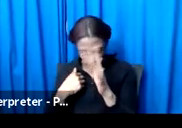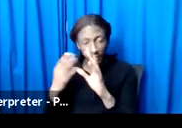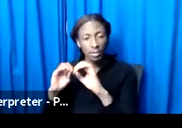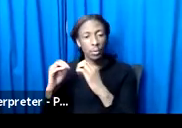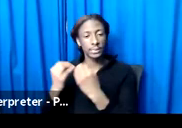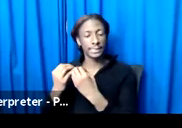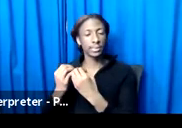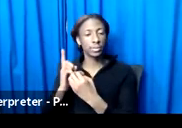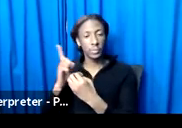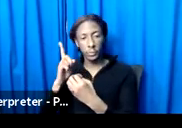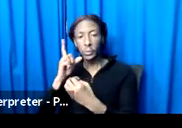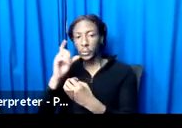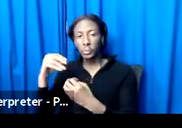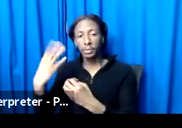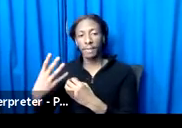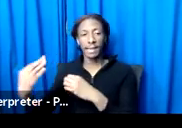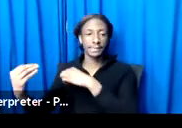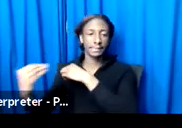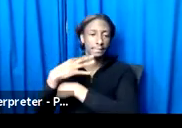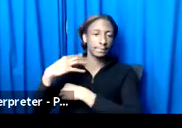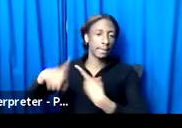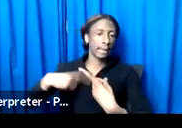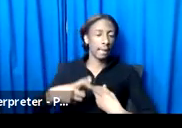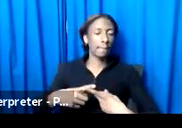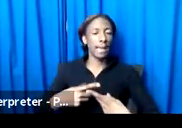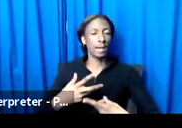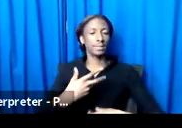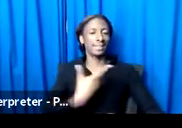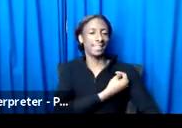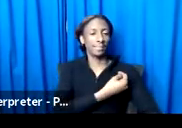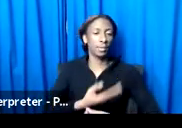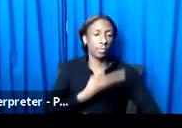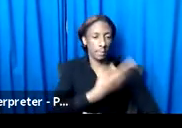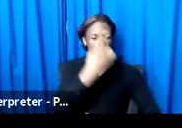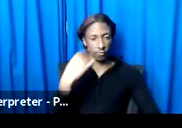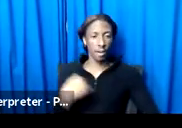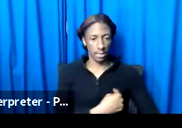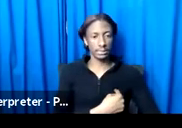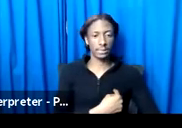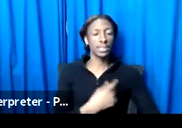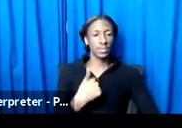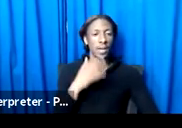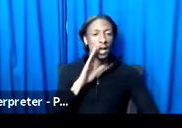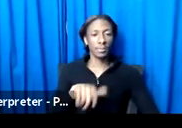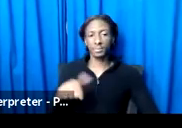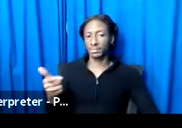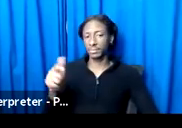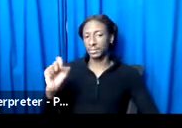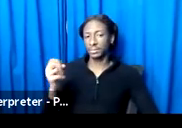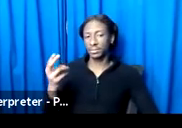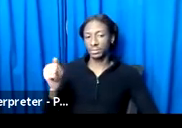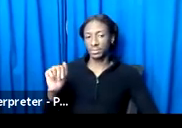organization that provides input on vaccine recommendations to us, and so I will hand it over to Chandra to